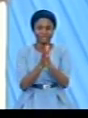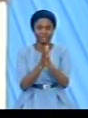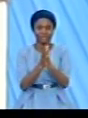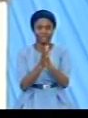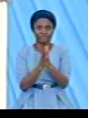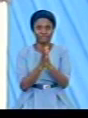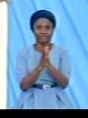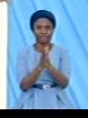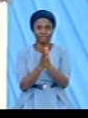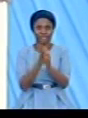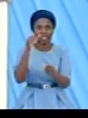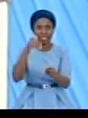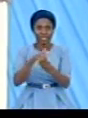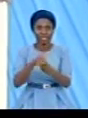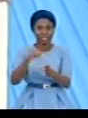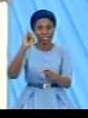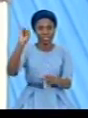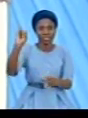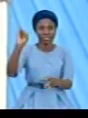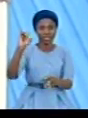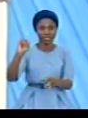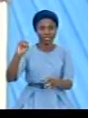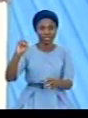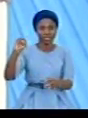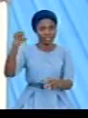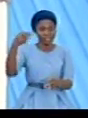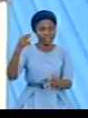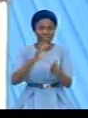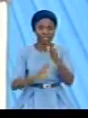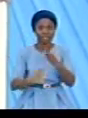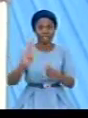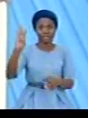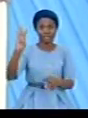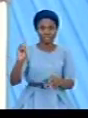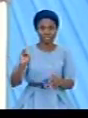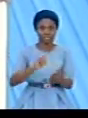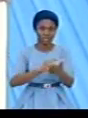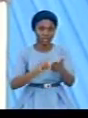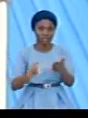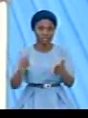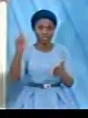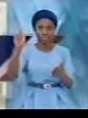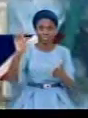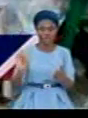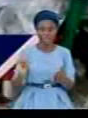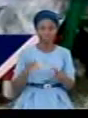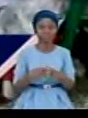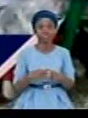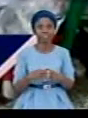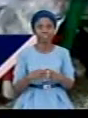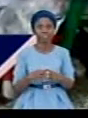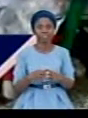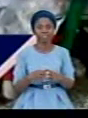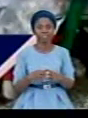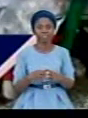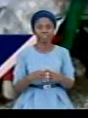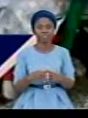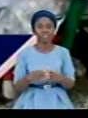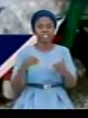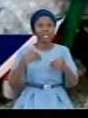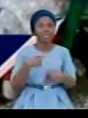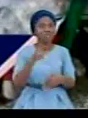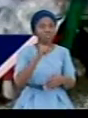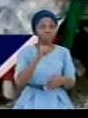Look at Isaiah chapter 40, verse 28. Has thou not known, has thou not